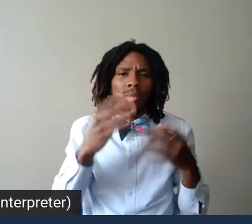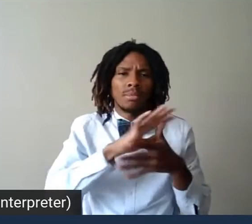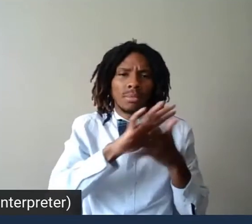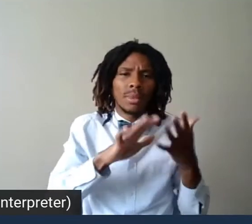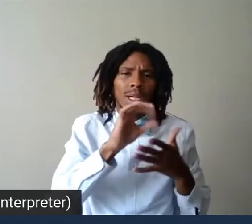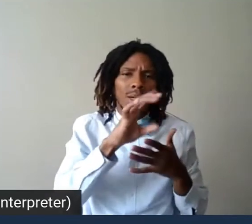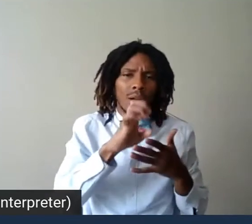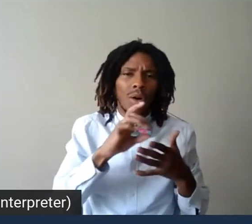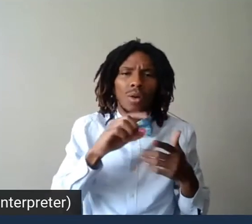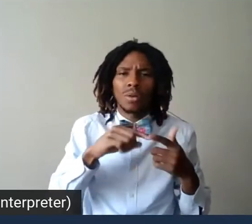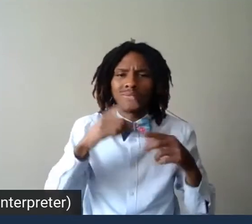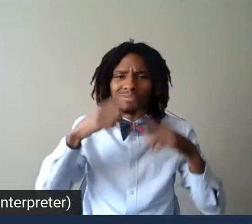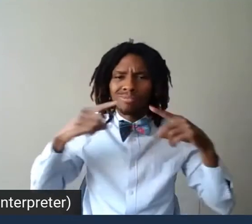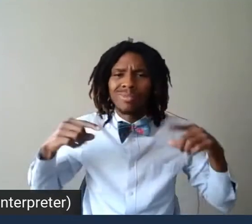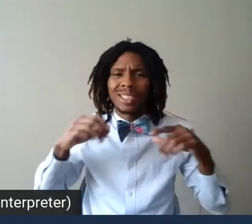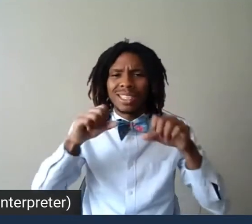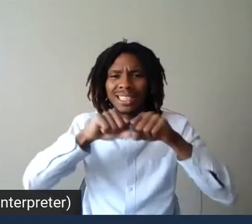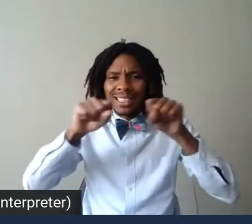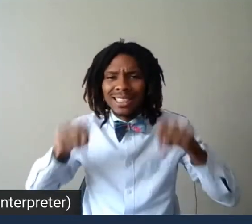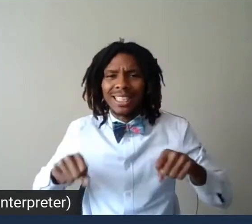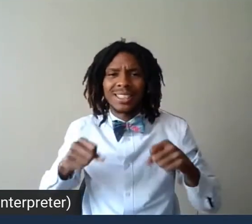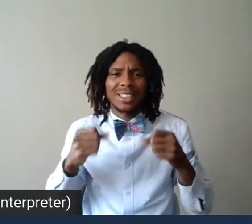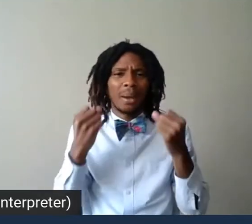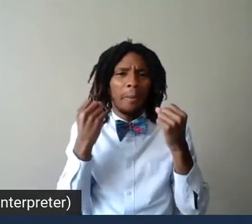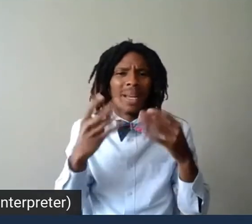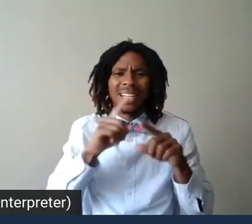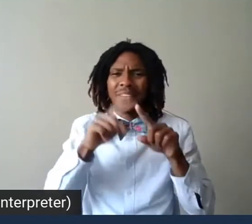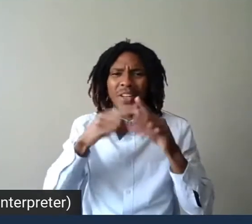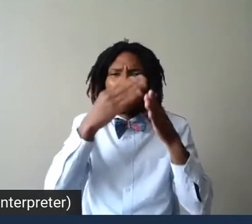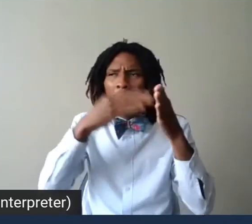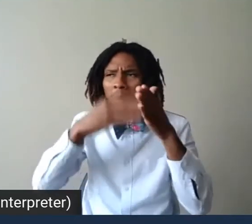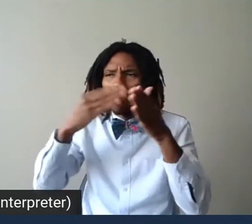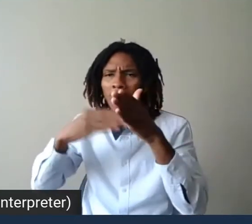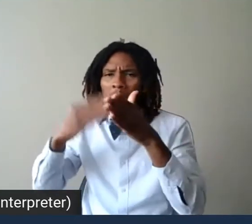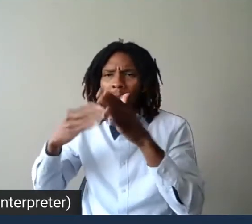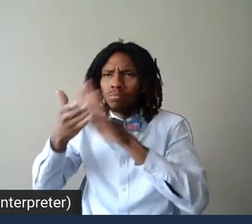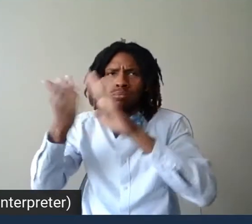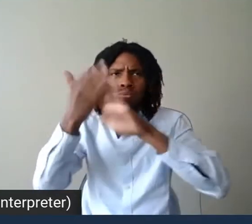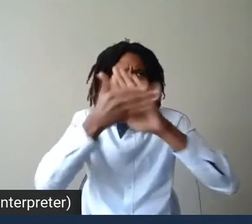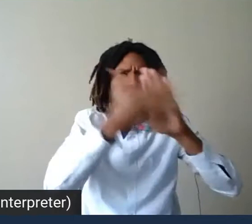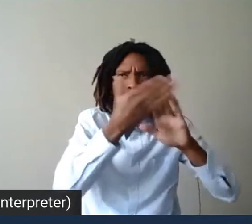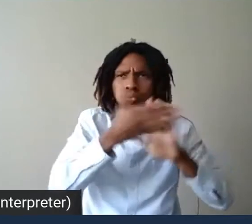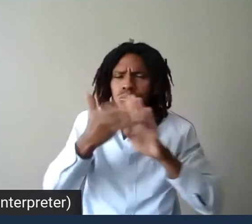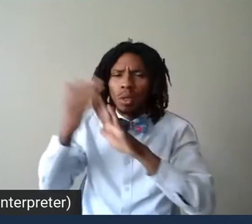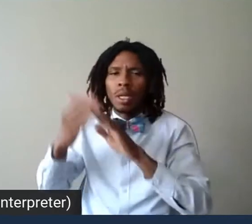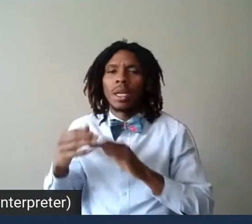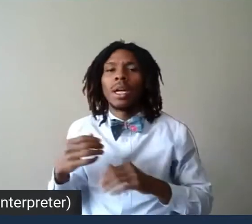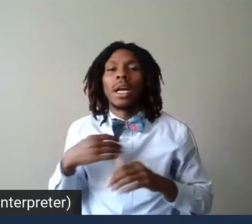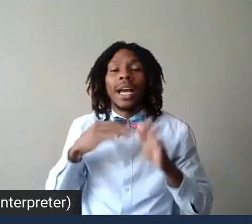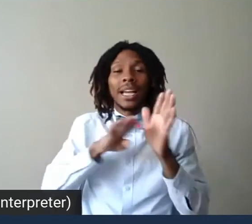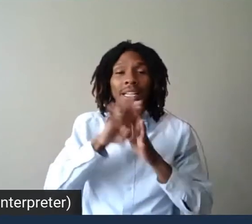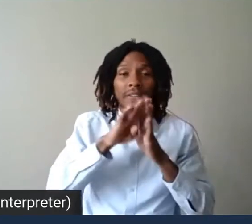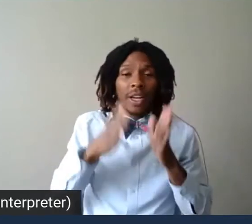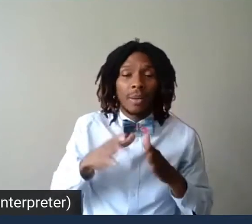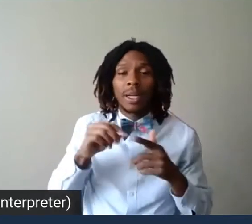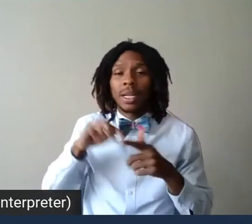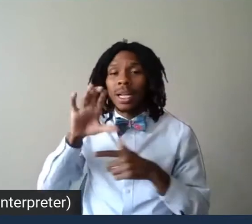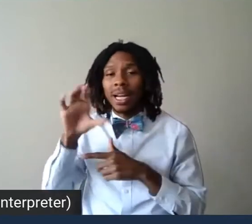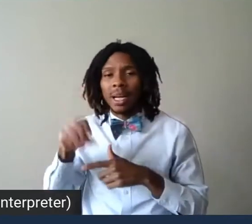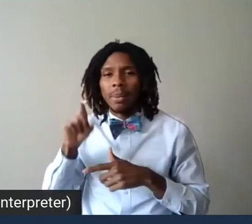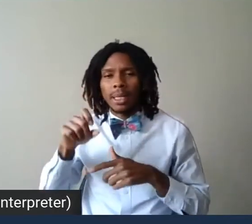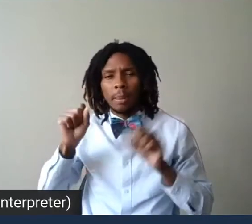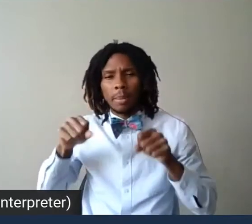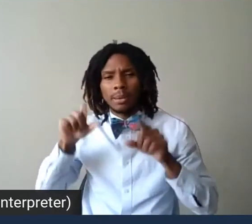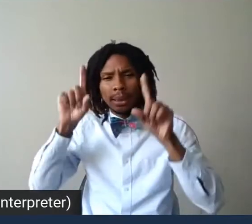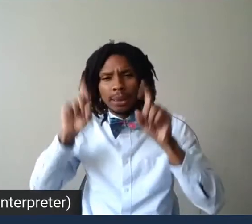multiple subsystems, different pieces of things doing different things. Developers and companies need the ability to test